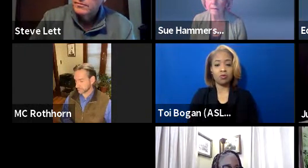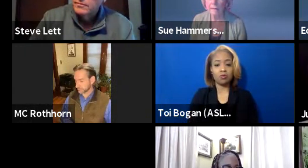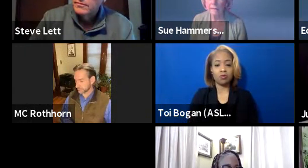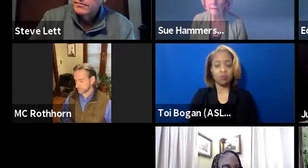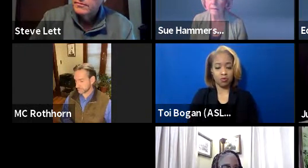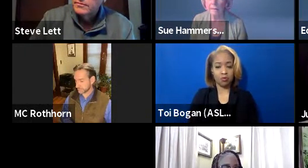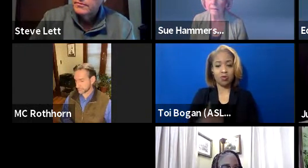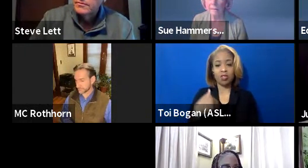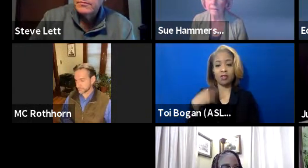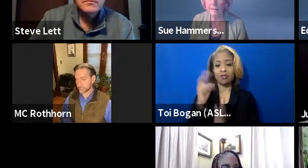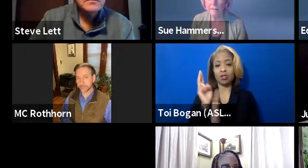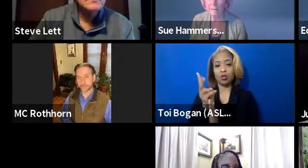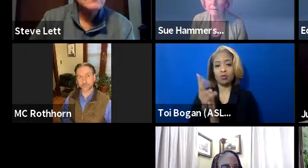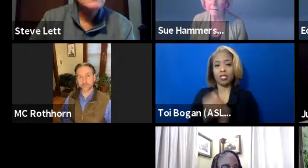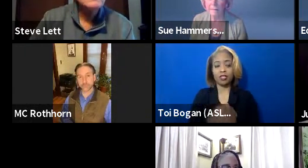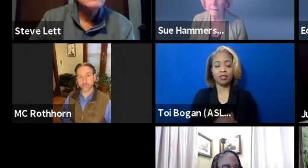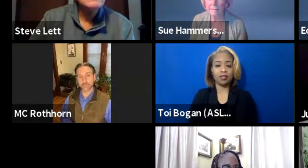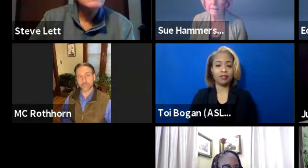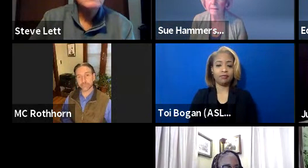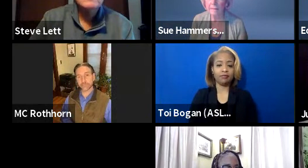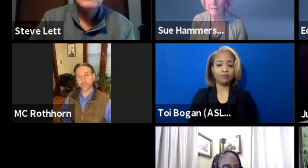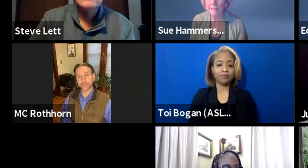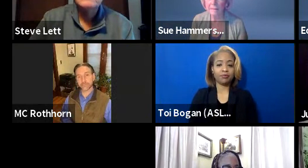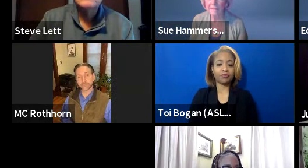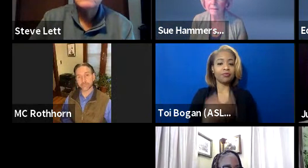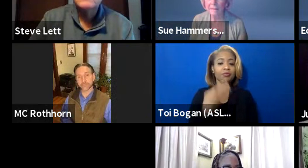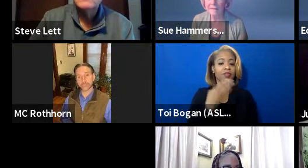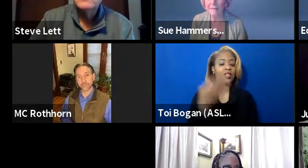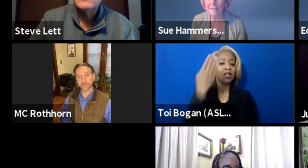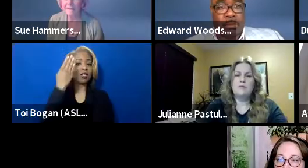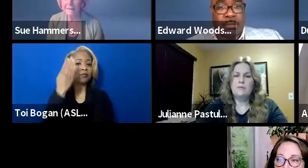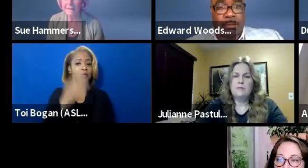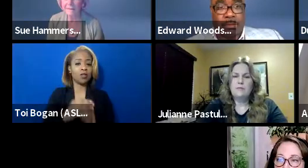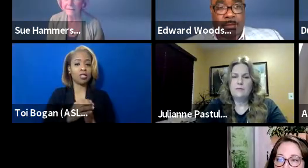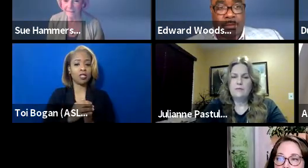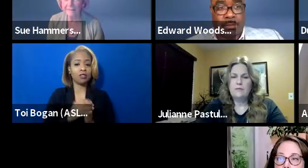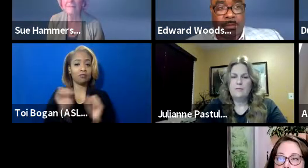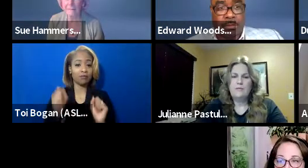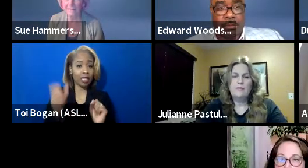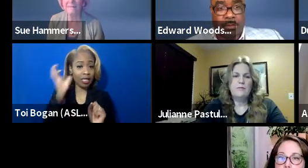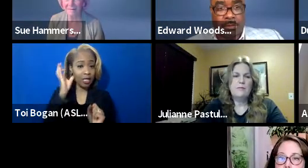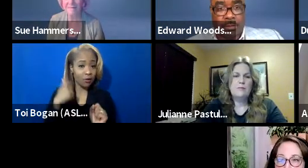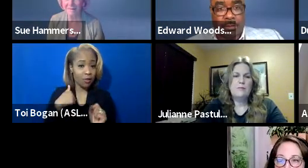You have 2 minutes. Good morning. Can you hear me?